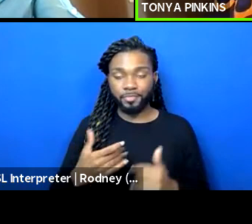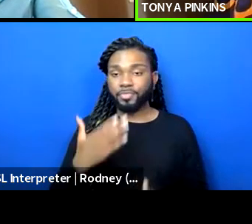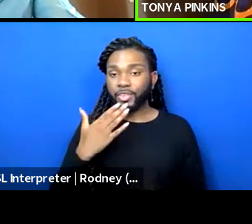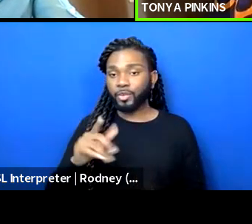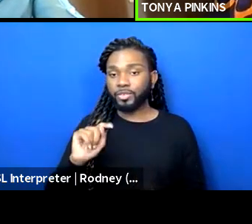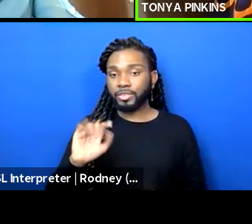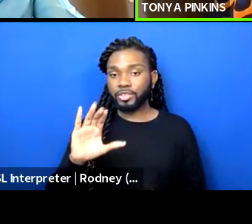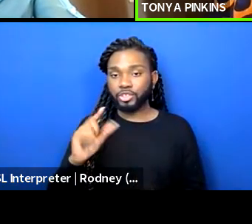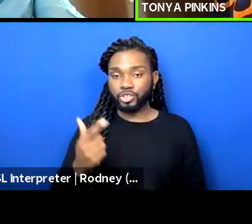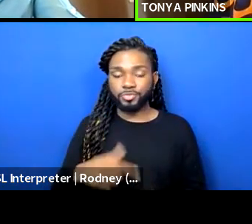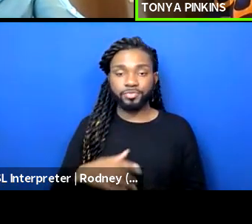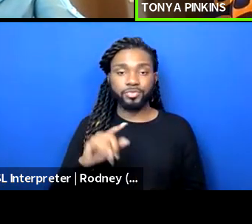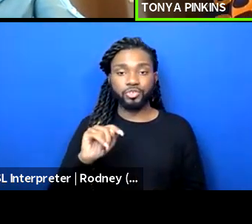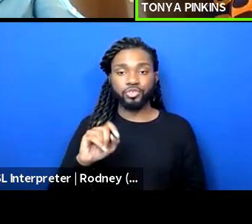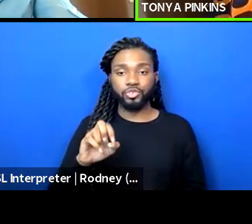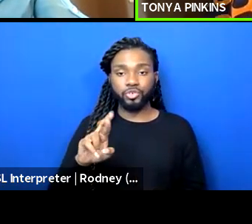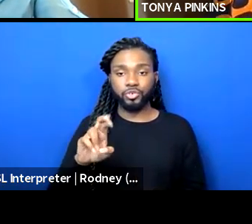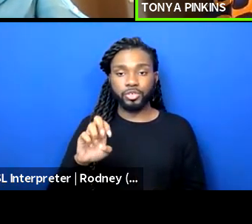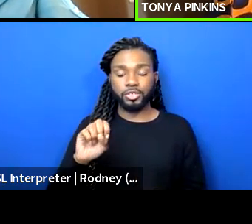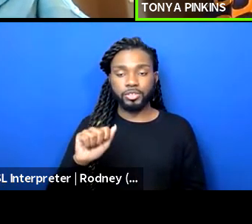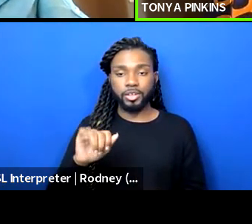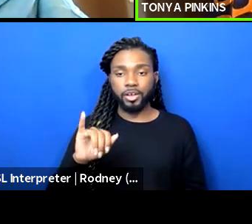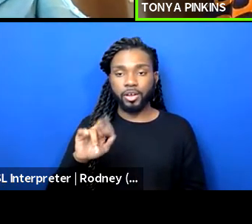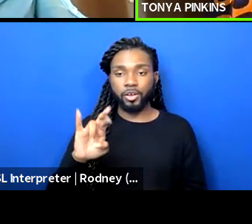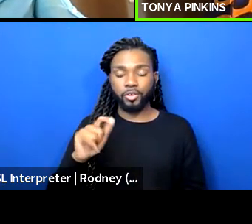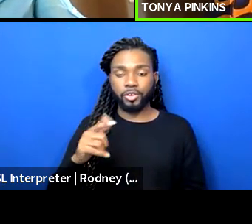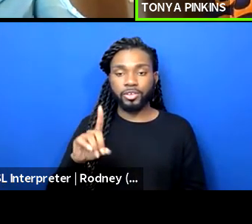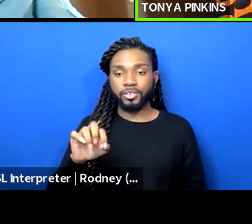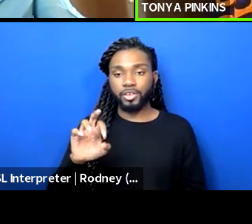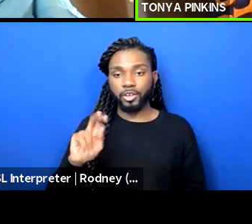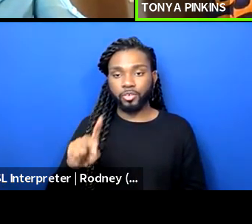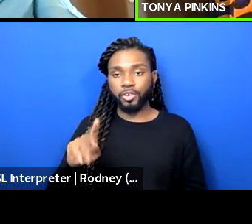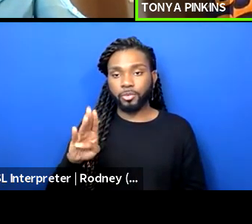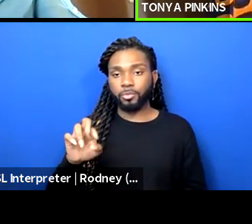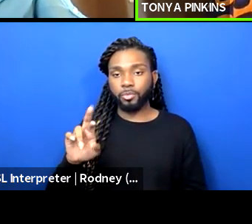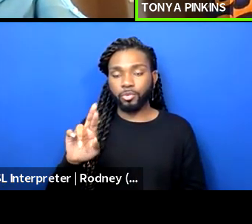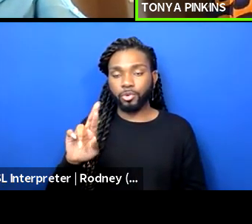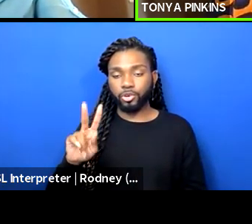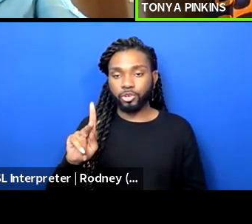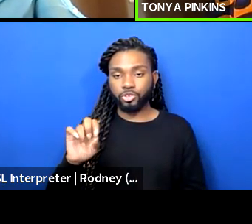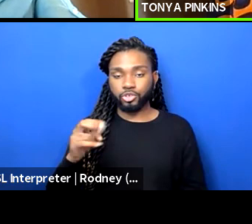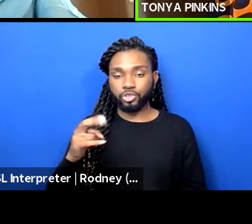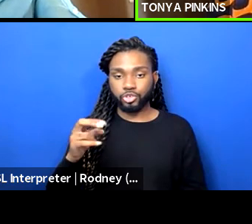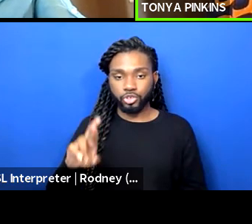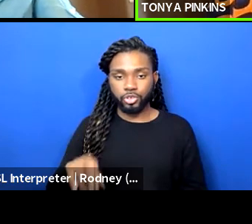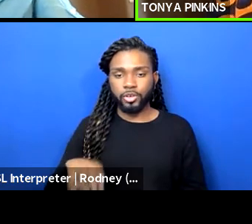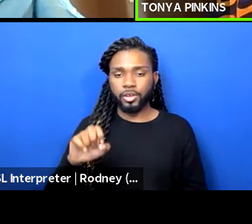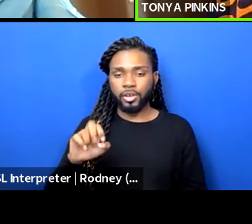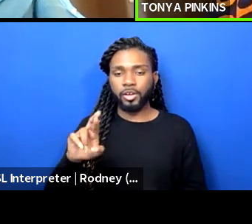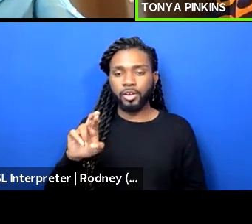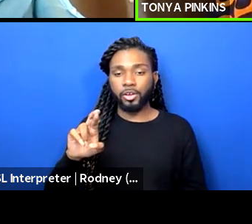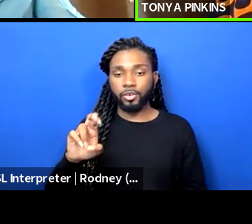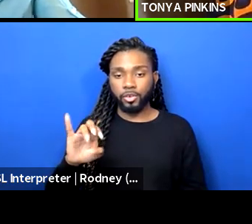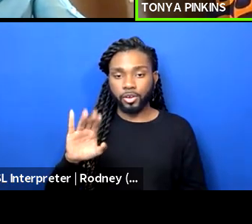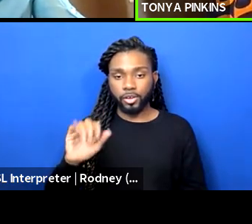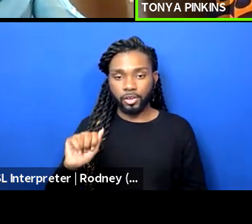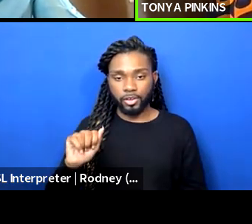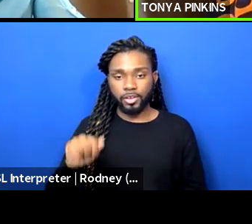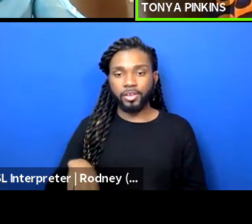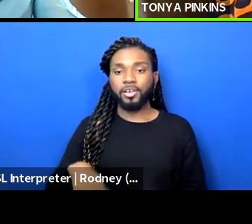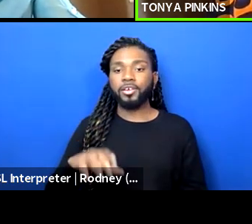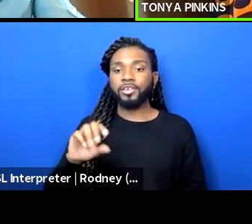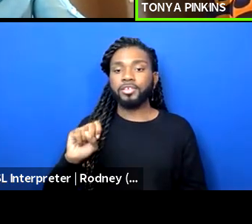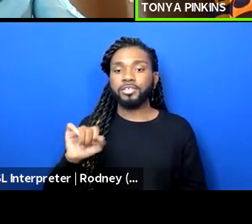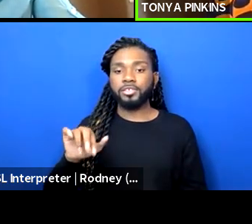TCG, Teresa Eyring, Devin Berkshire, Erica Lauren Ortiz, and Sierra Leone. Also to HowlRound, the